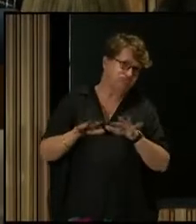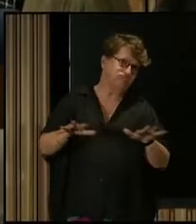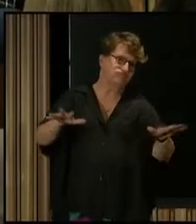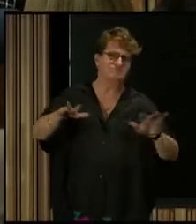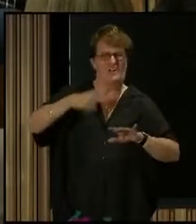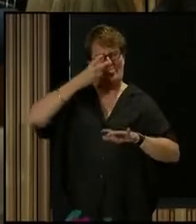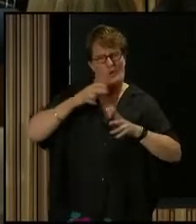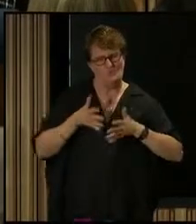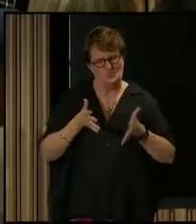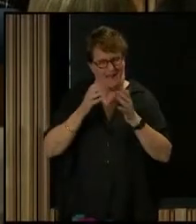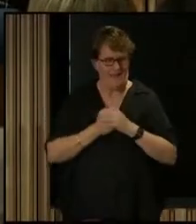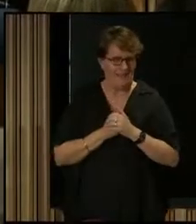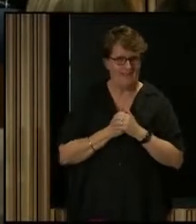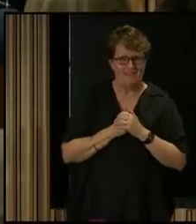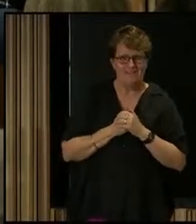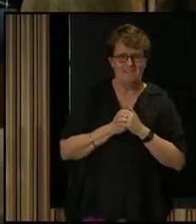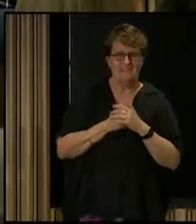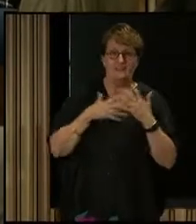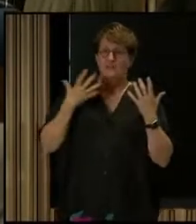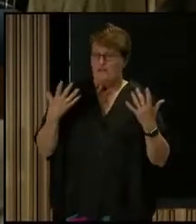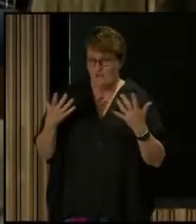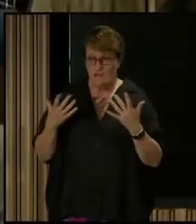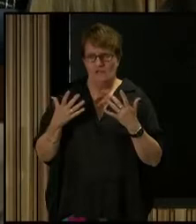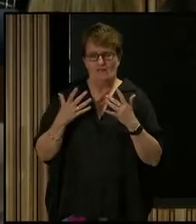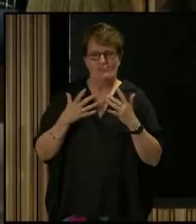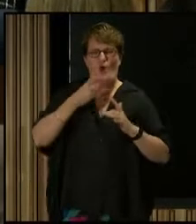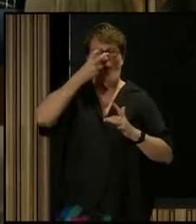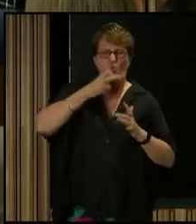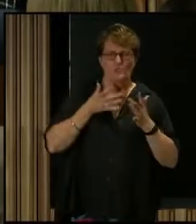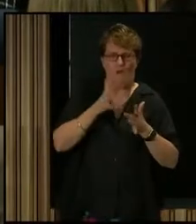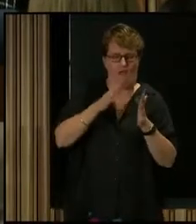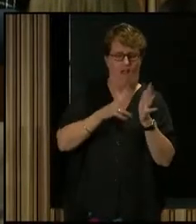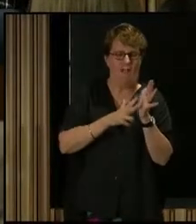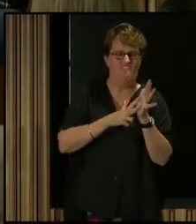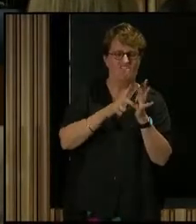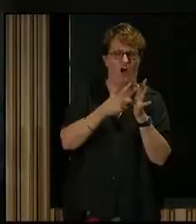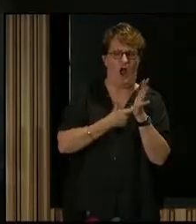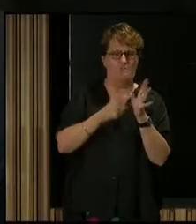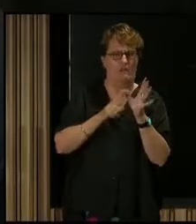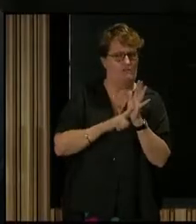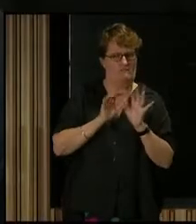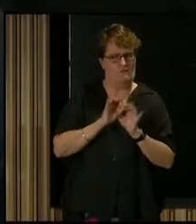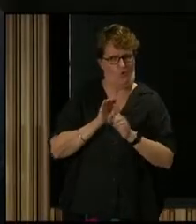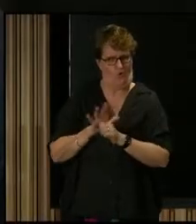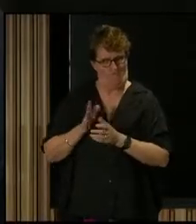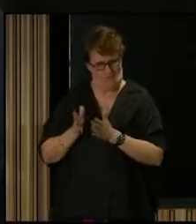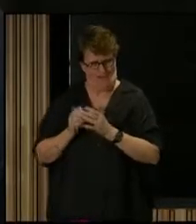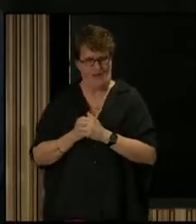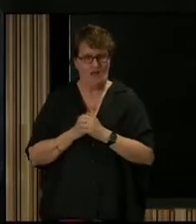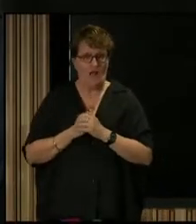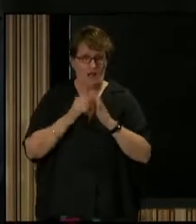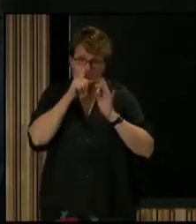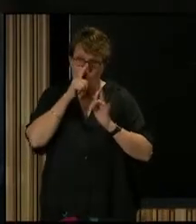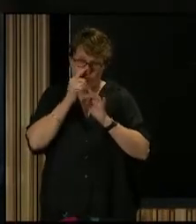and in the okay sense. And that people started lining up in the rain to come to the show. Like,